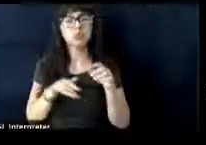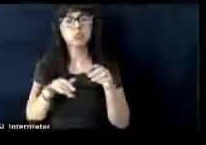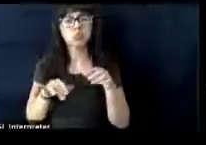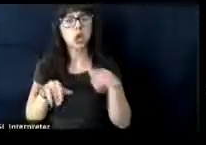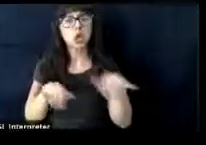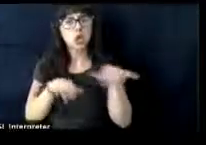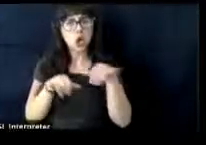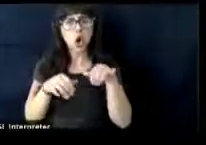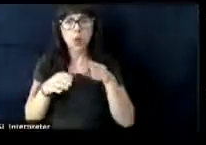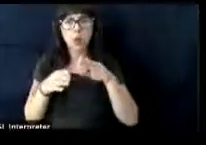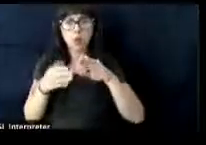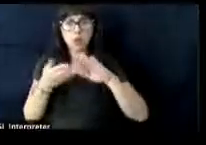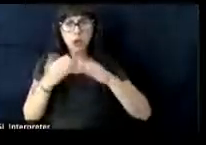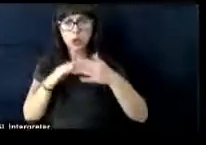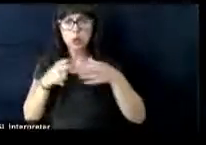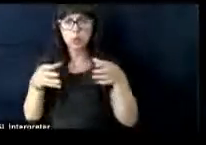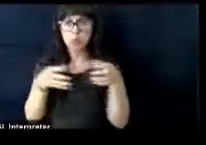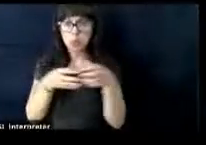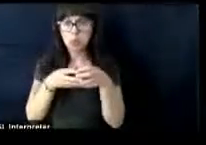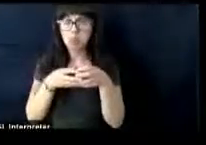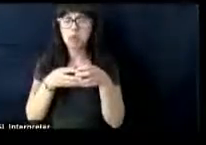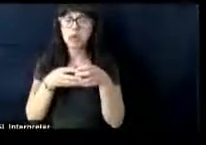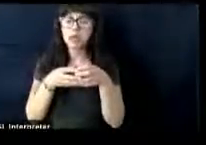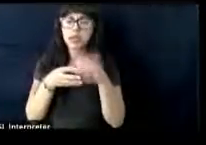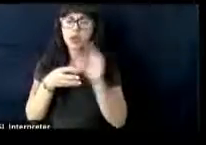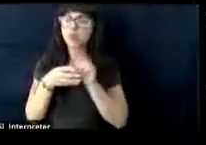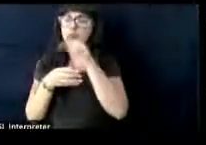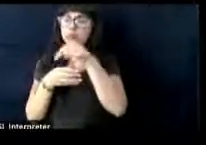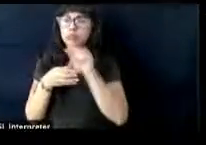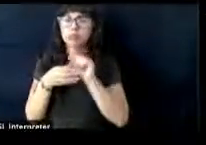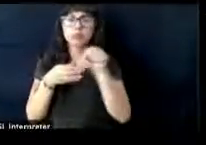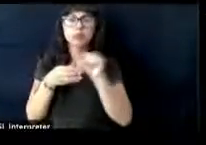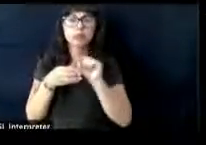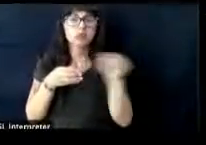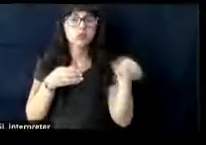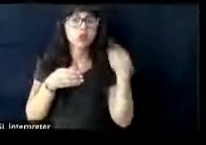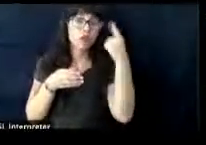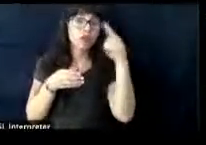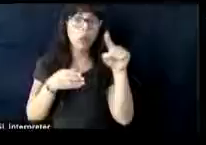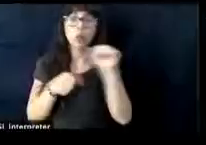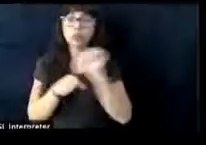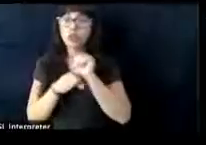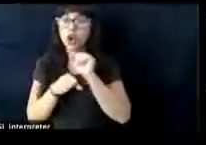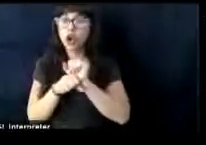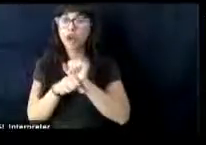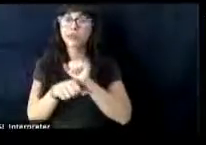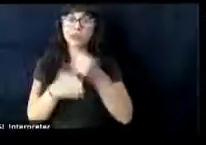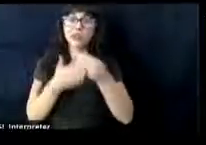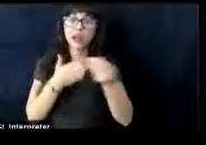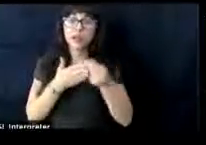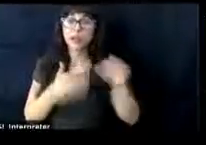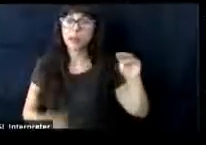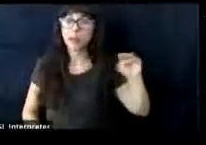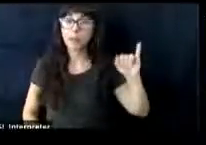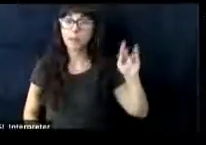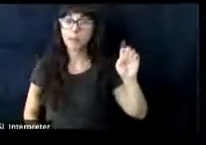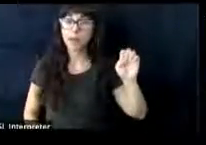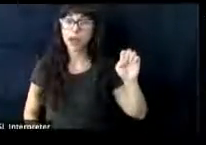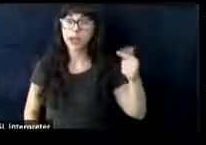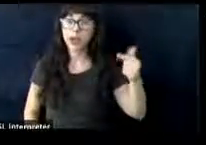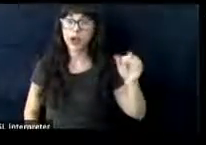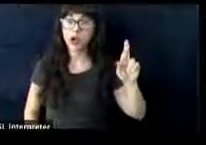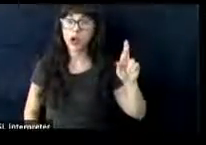people on their jobs, where they shop. Mike Garcia, our current